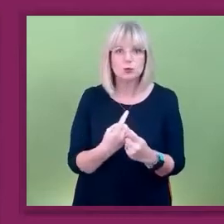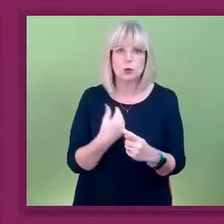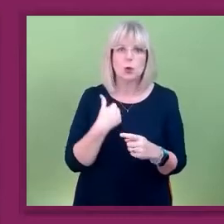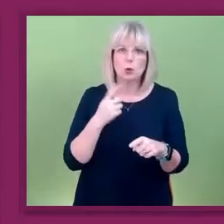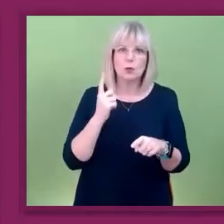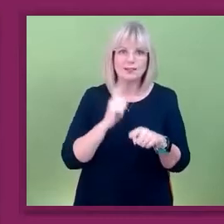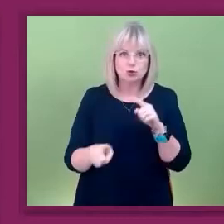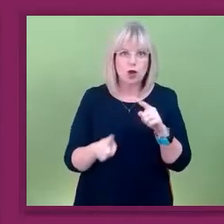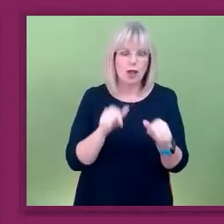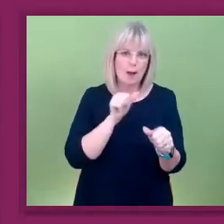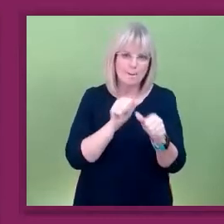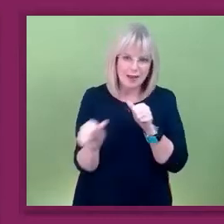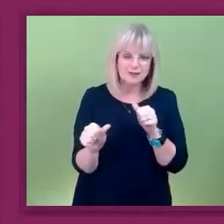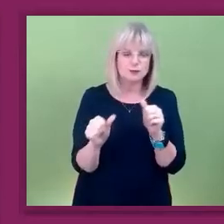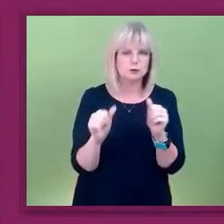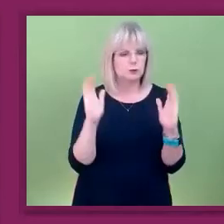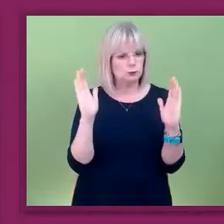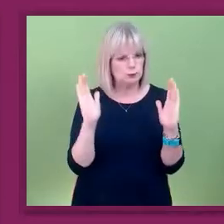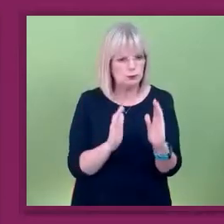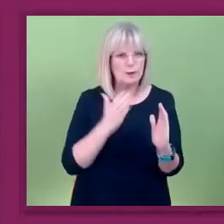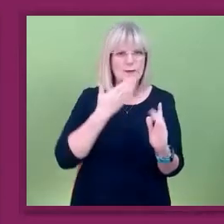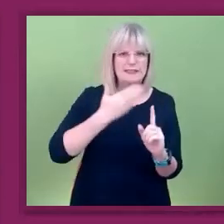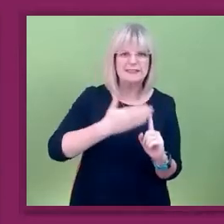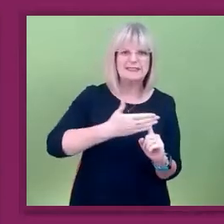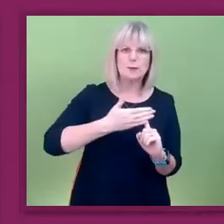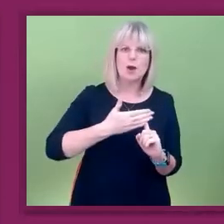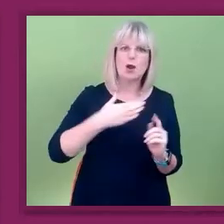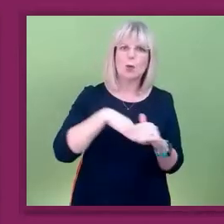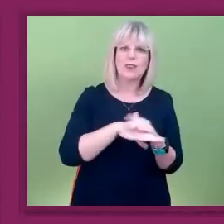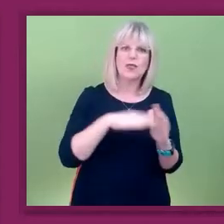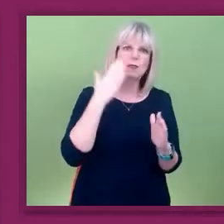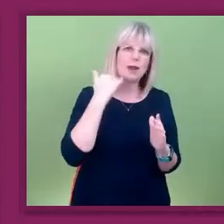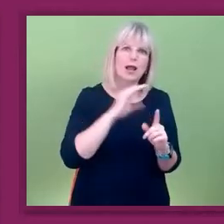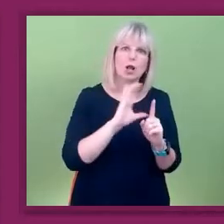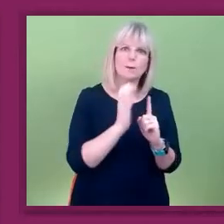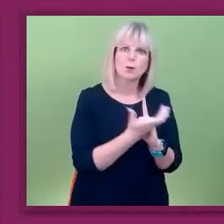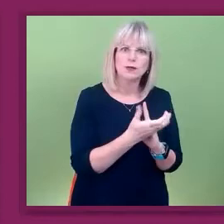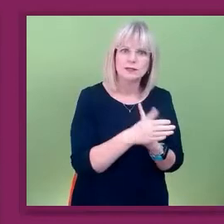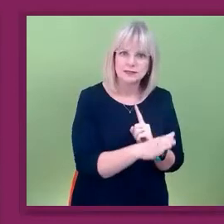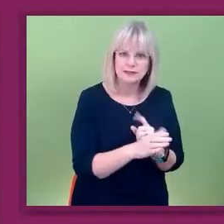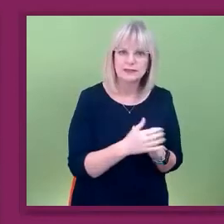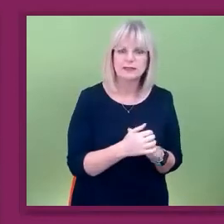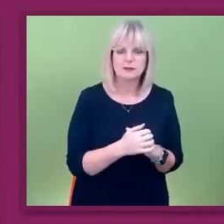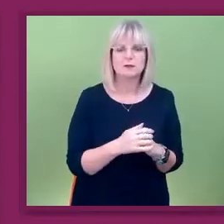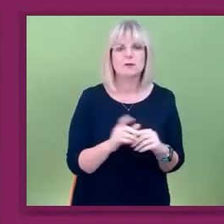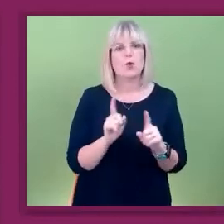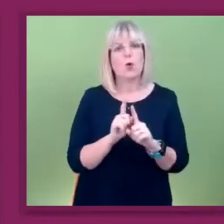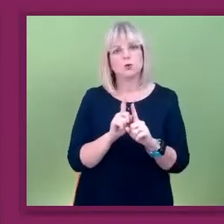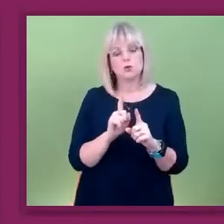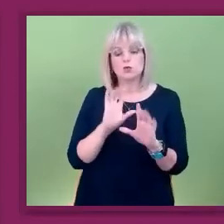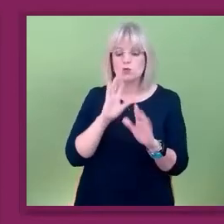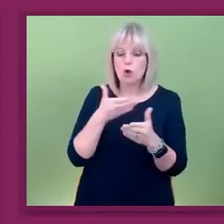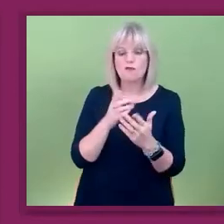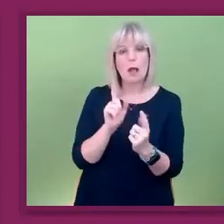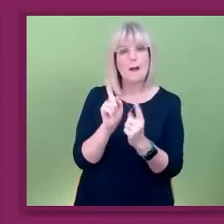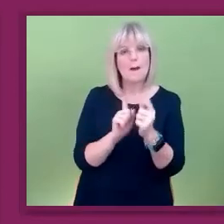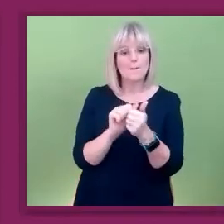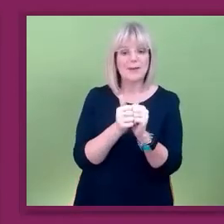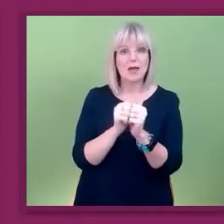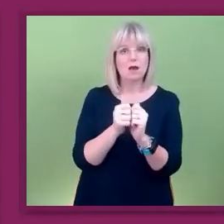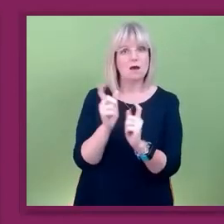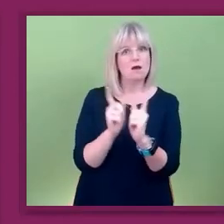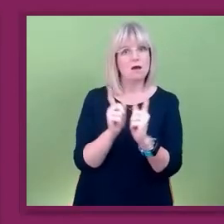of maternal mental health challenges within the Black community. And we also offer peer-to-peer support, free doula support,